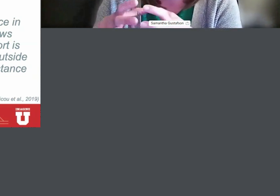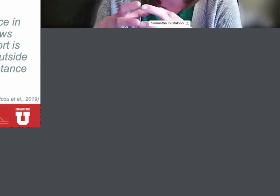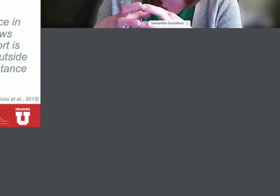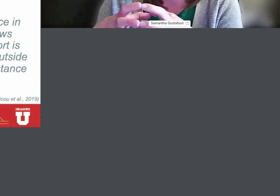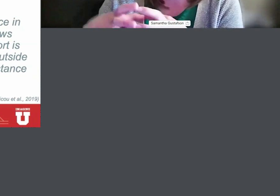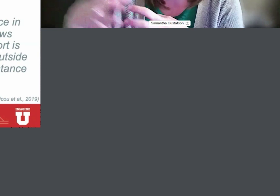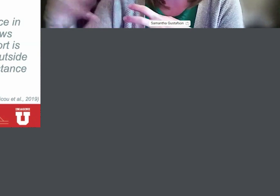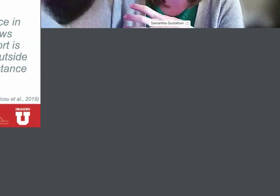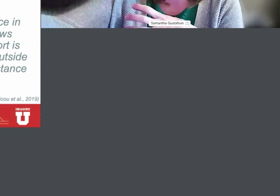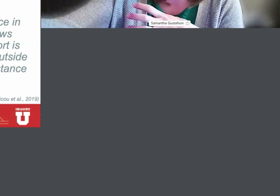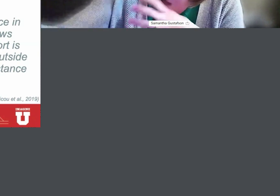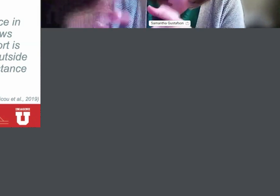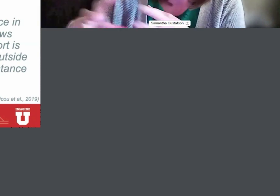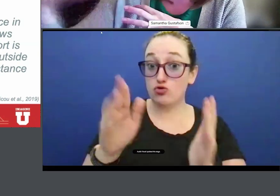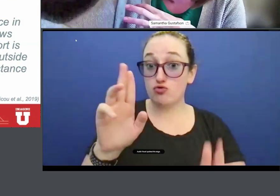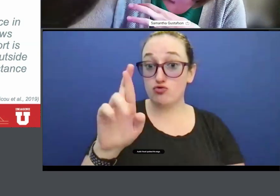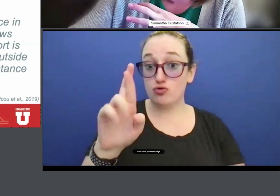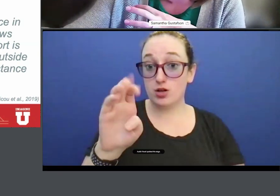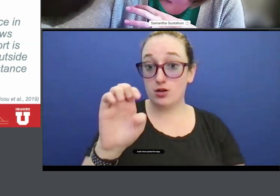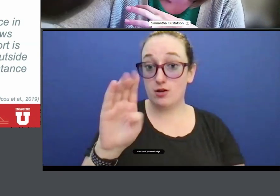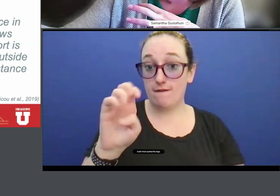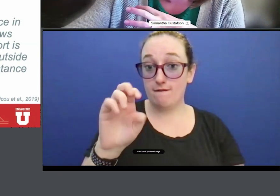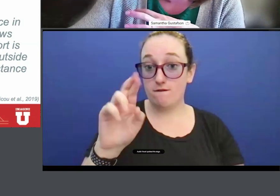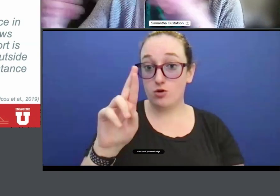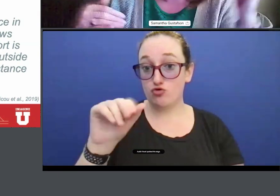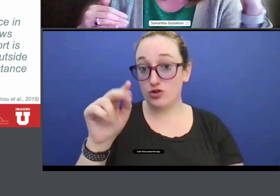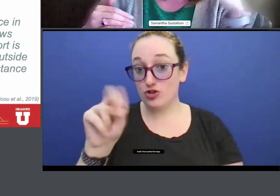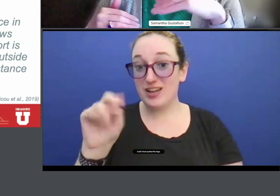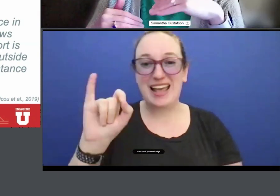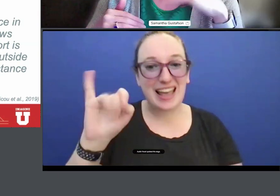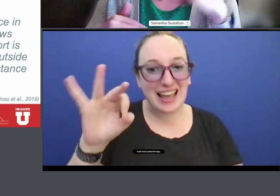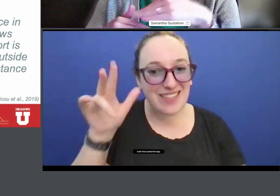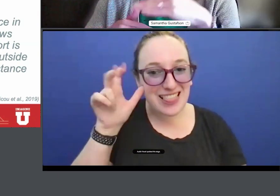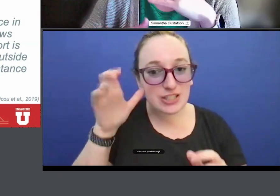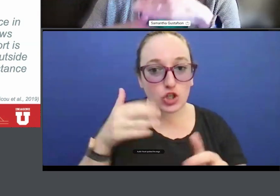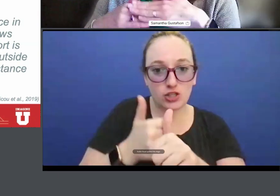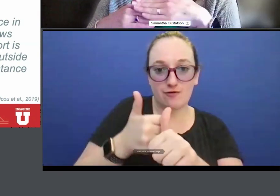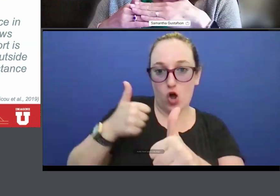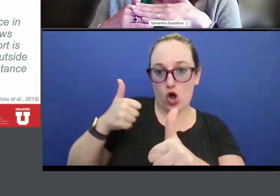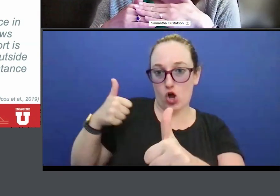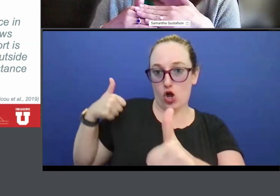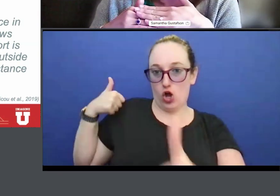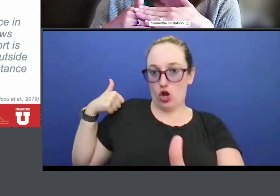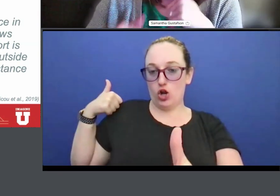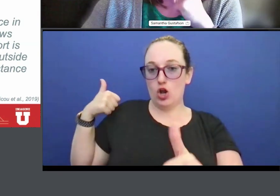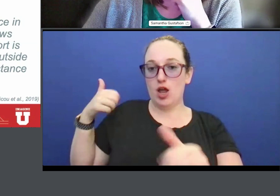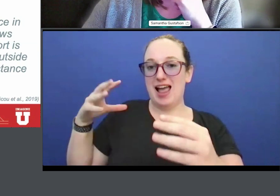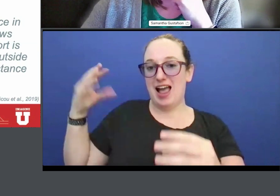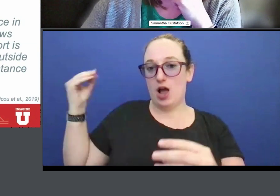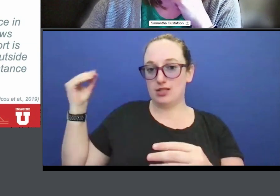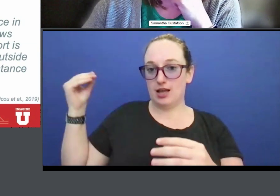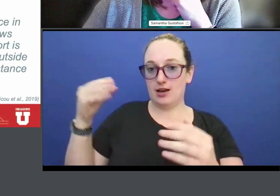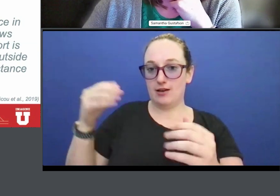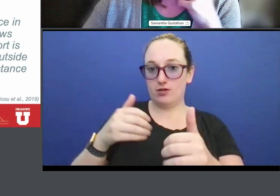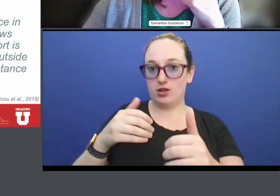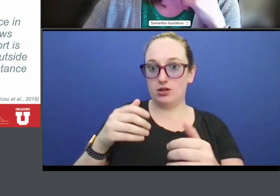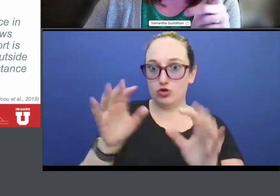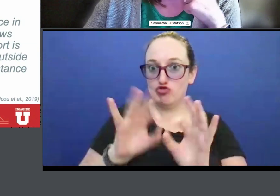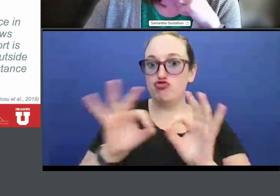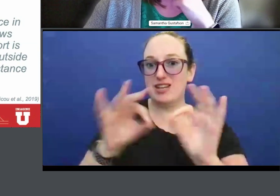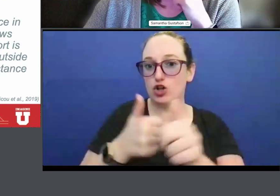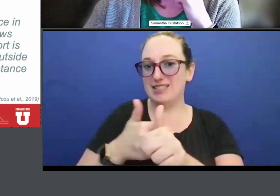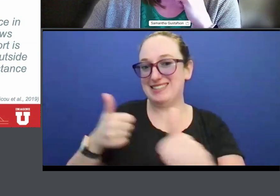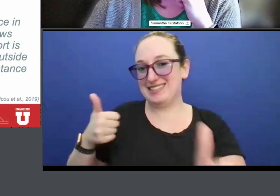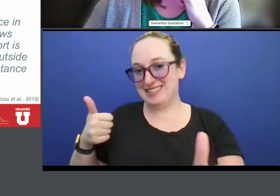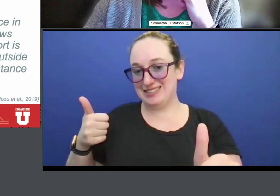the listener is farther away outside of that critical distance where the reverberation crosses over the